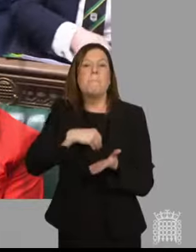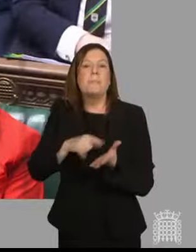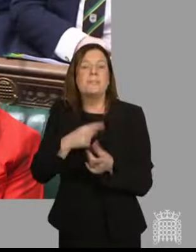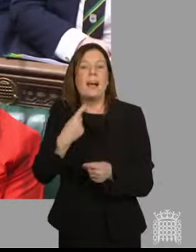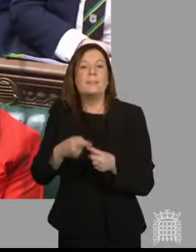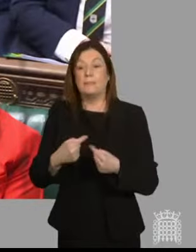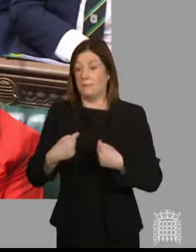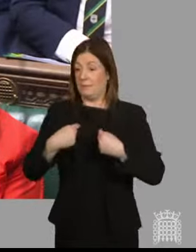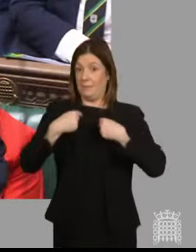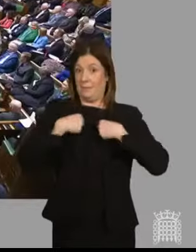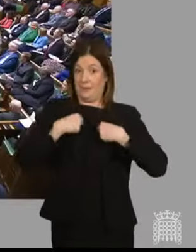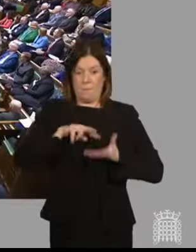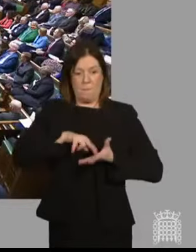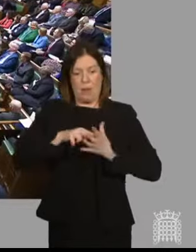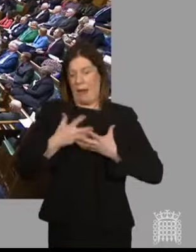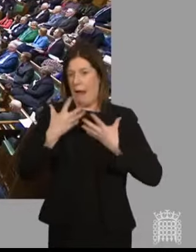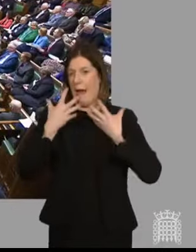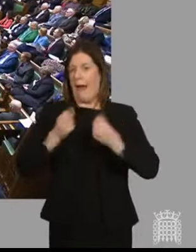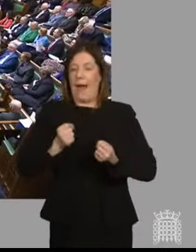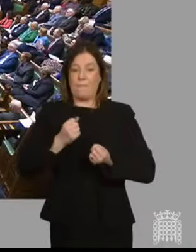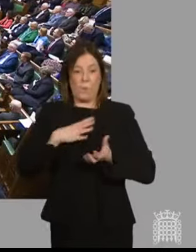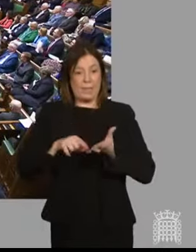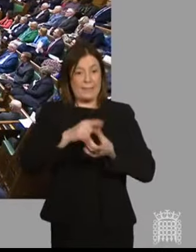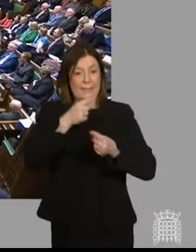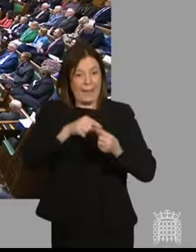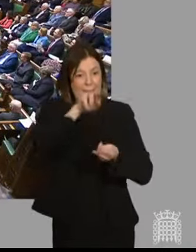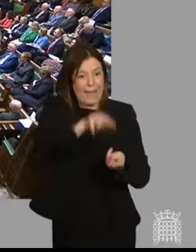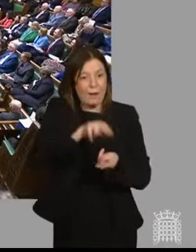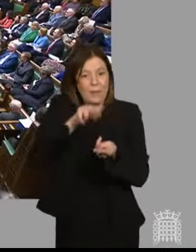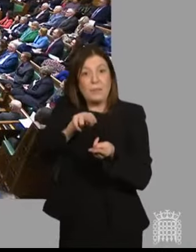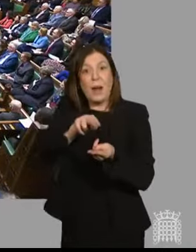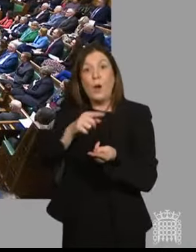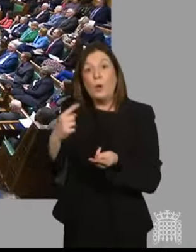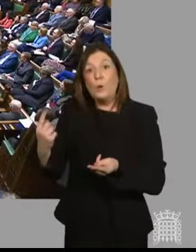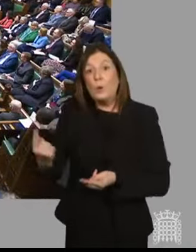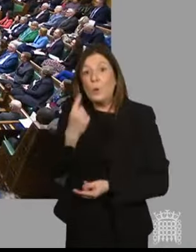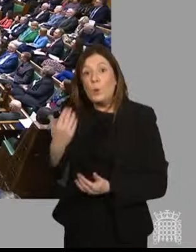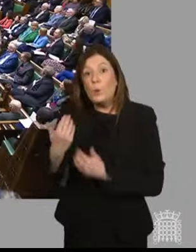SNP that are going to raise them. The SNP, Stephen Flynn.